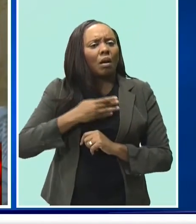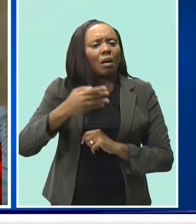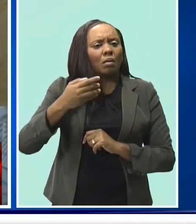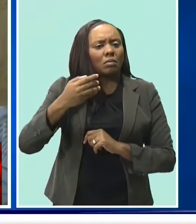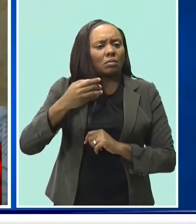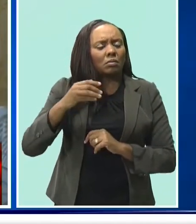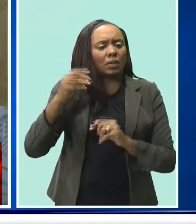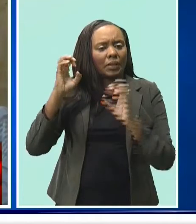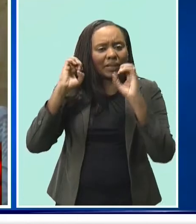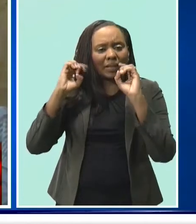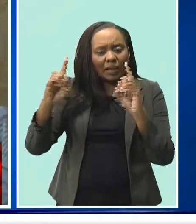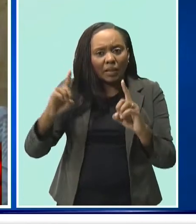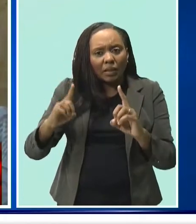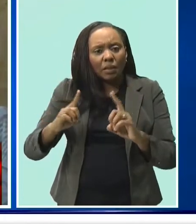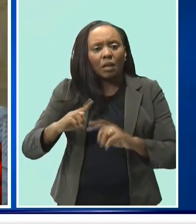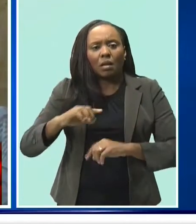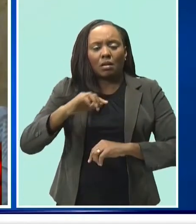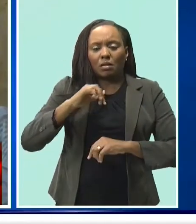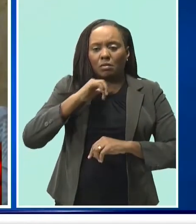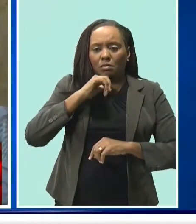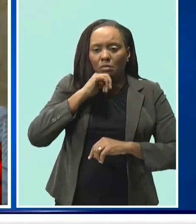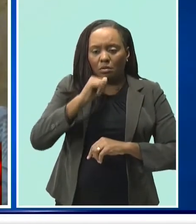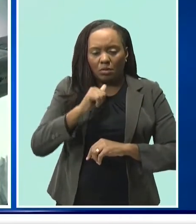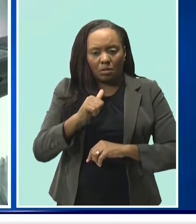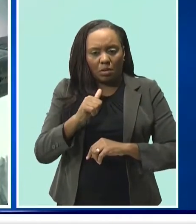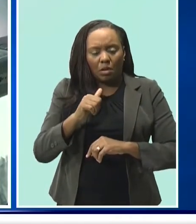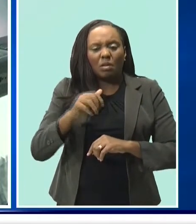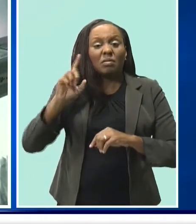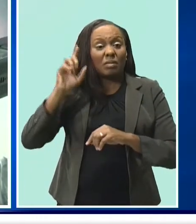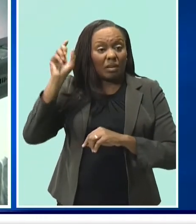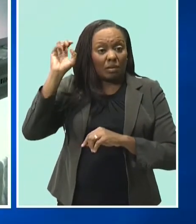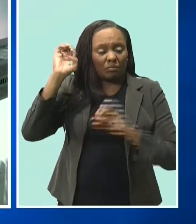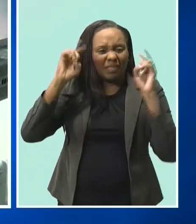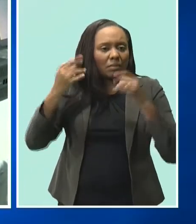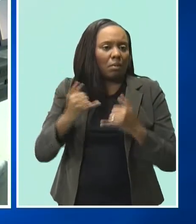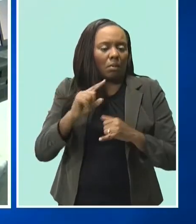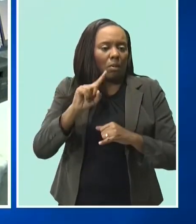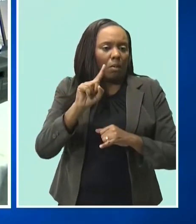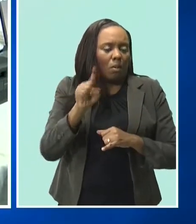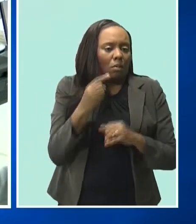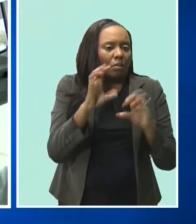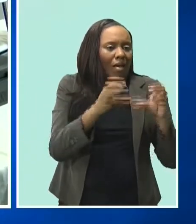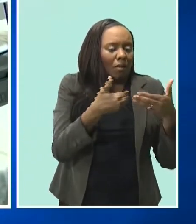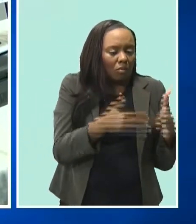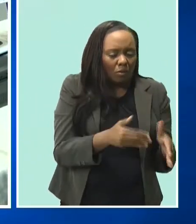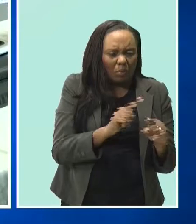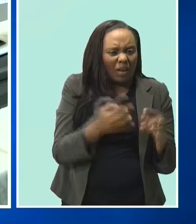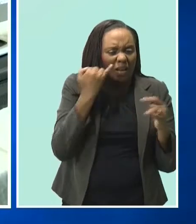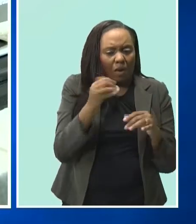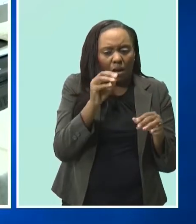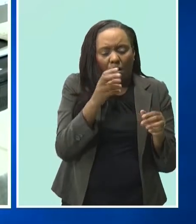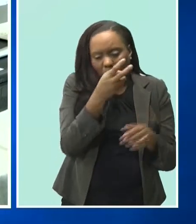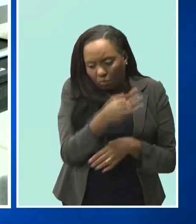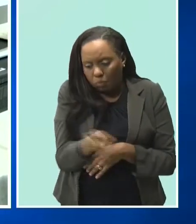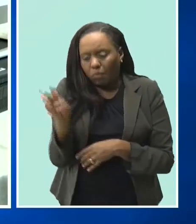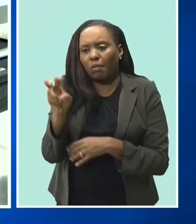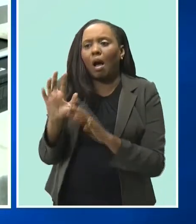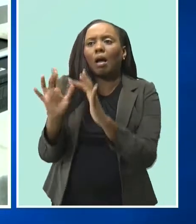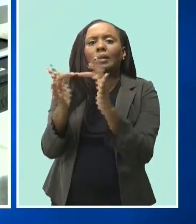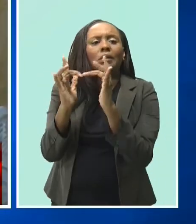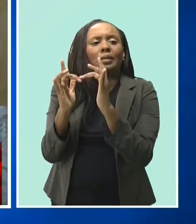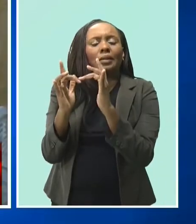of these directives, and people have been taking to social media to complain about what they describe as full buses. When